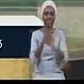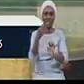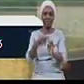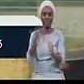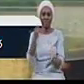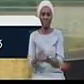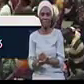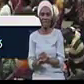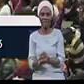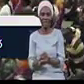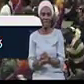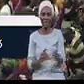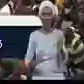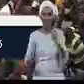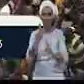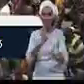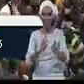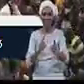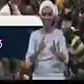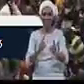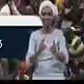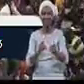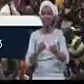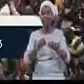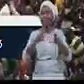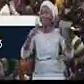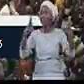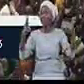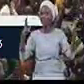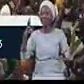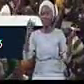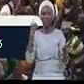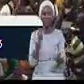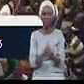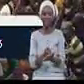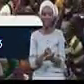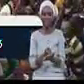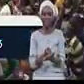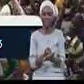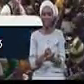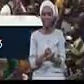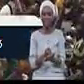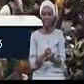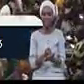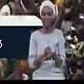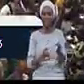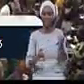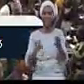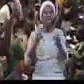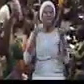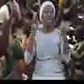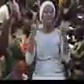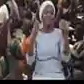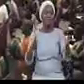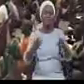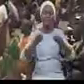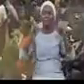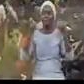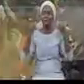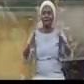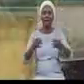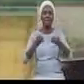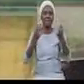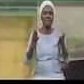I'm looking for somebody. Plenty. What are you? Plenty. Look at